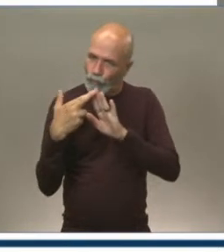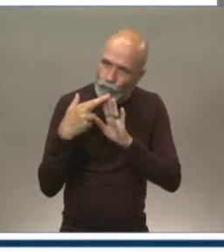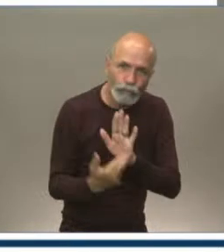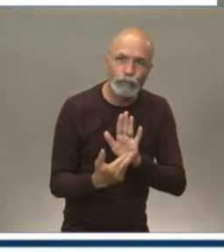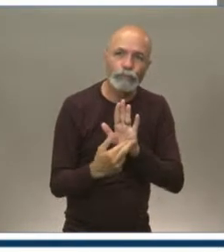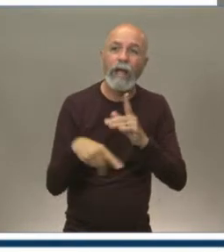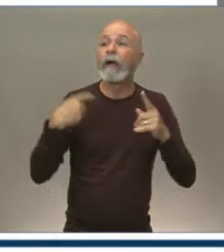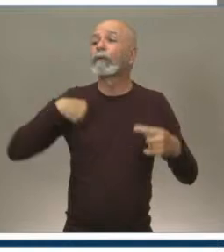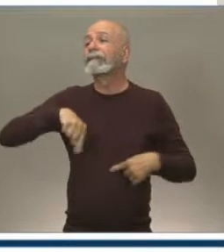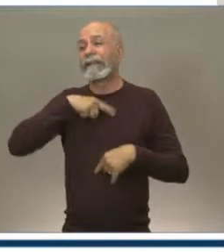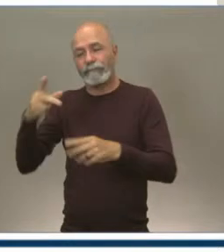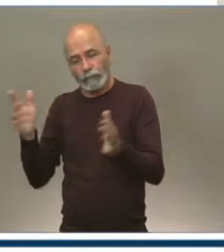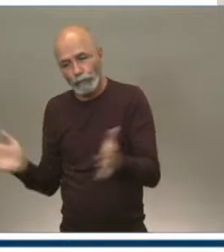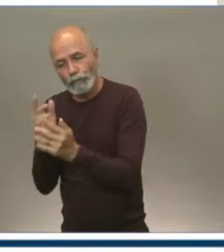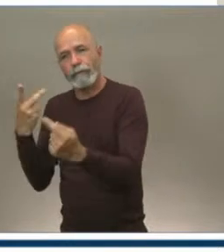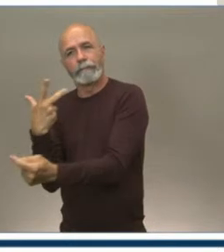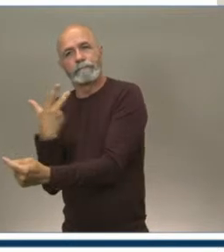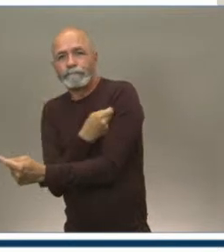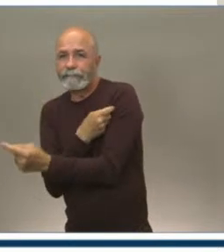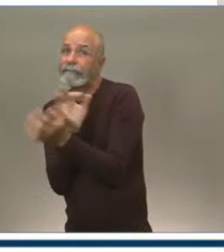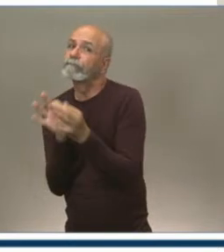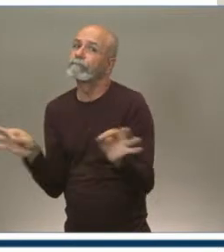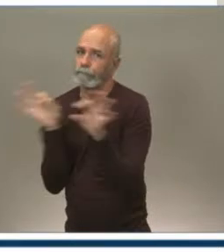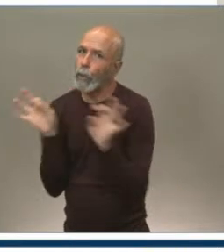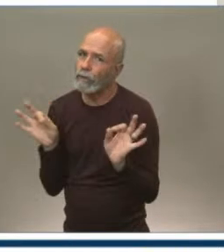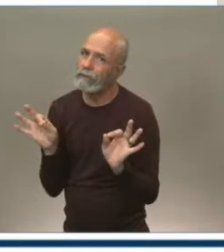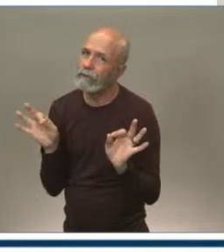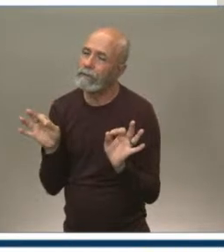can. Go ahead with your follow-up, Natasha.